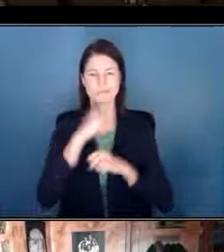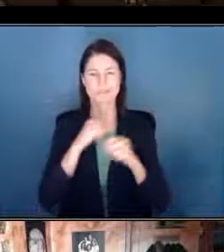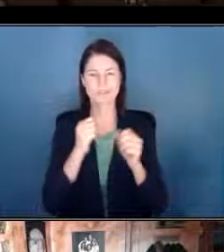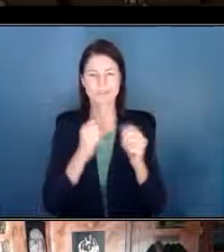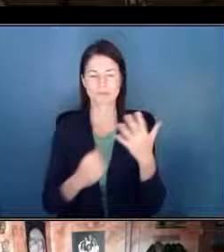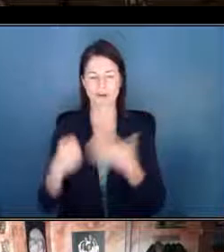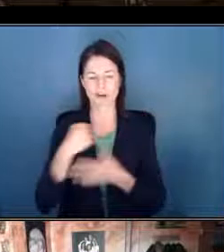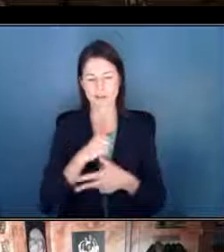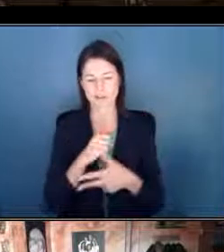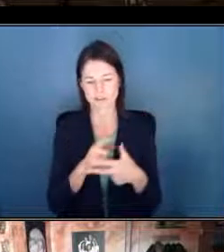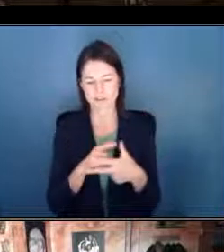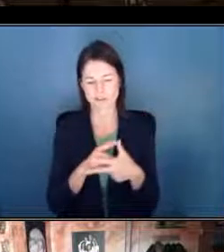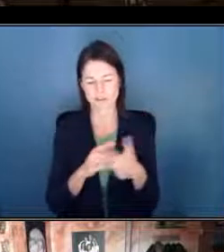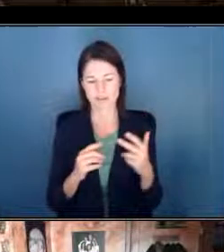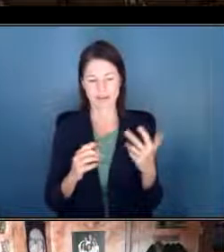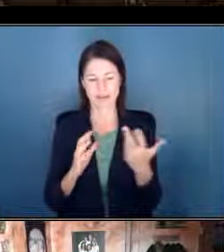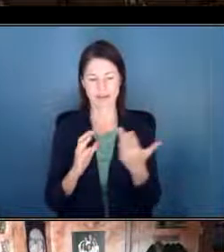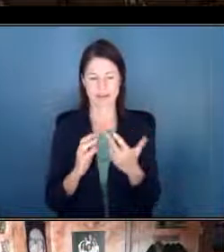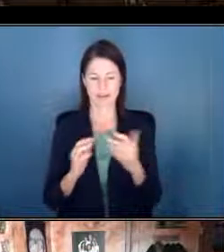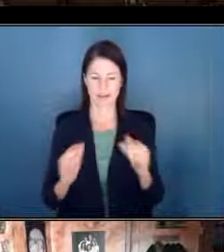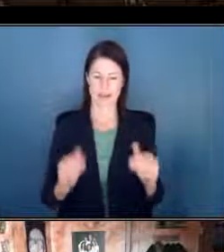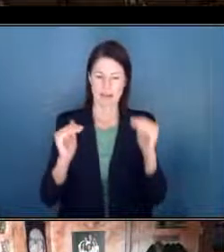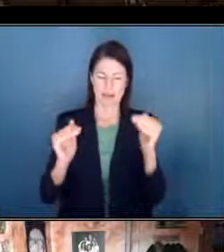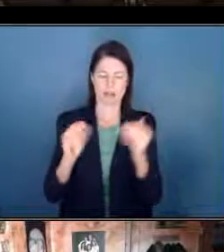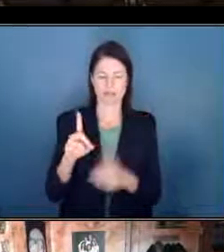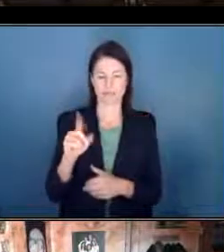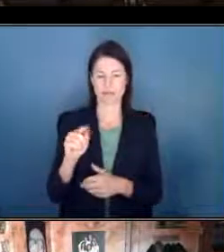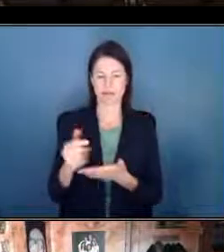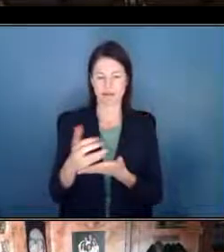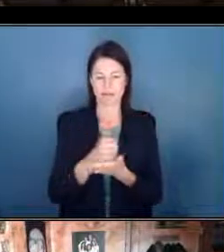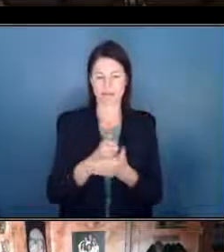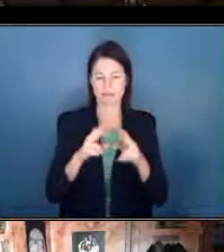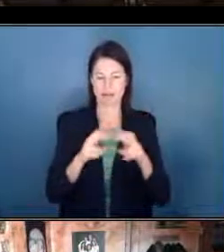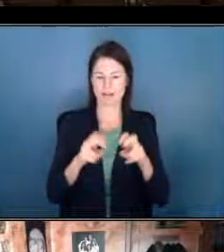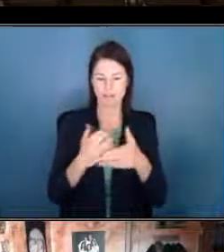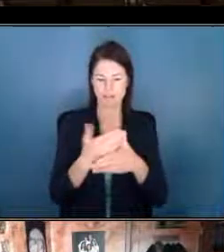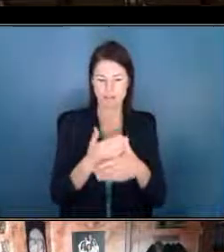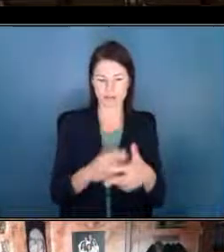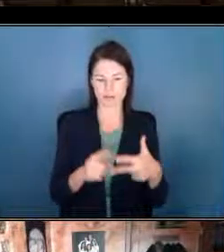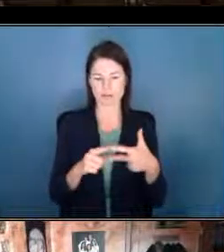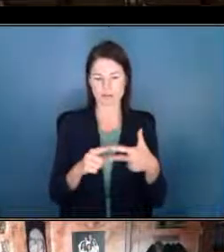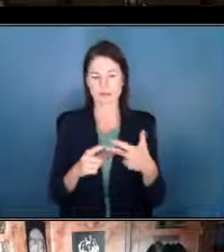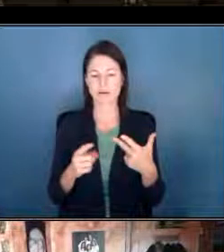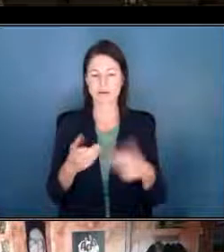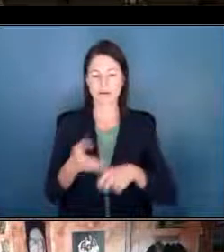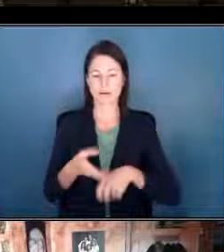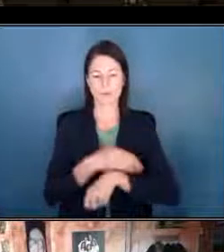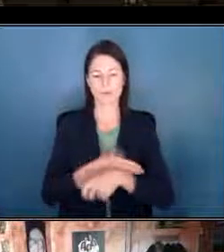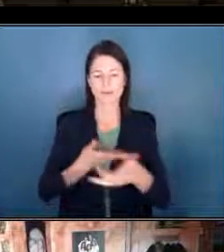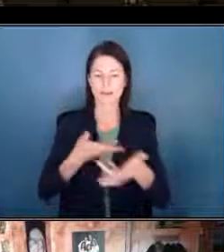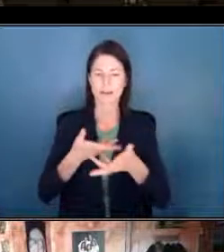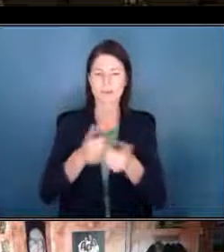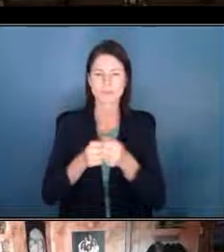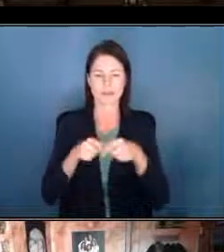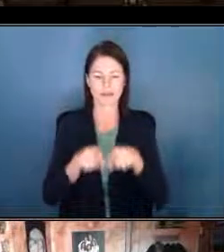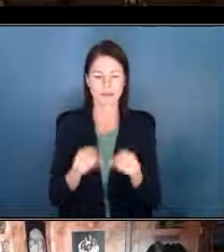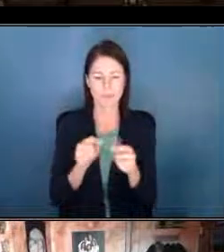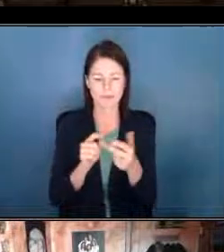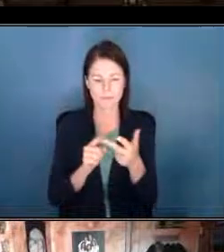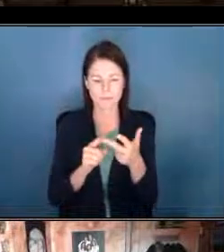on aviation data, improving engagement and alignment with federal partners and airport customers, and